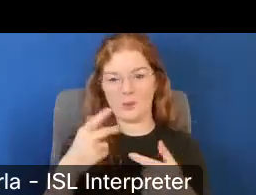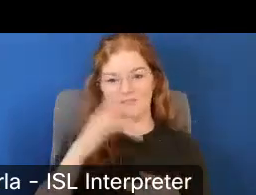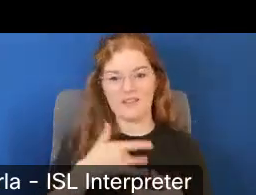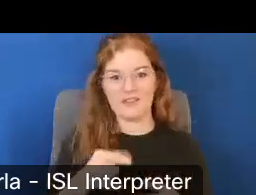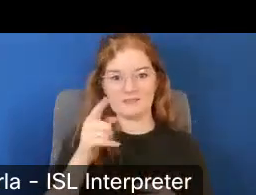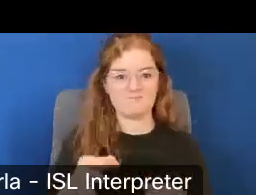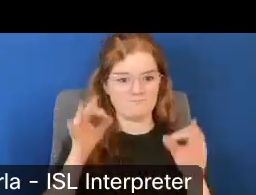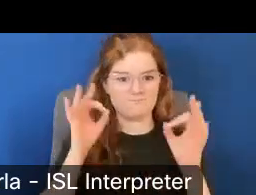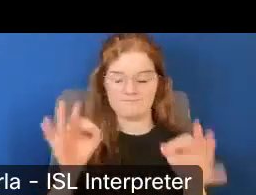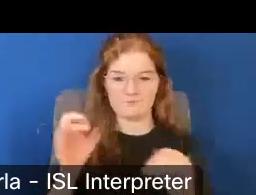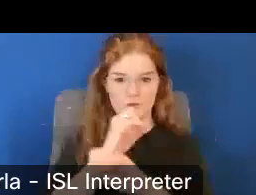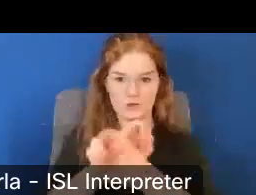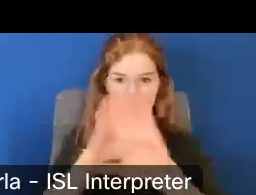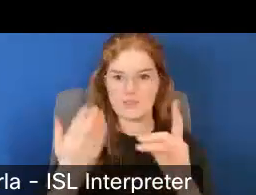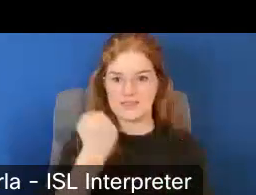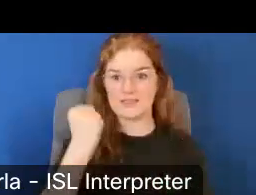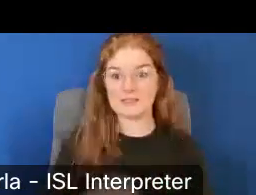real marker of success.